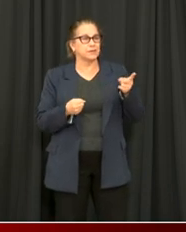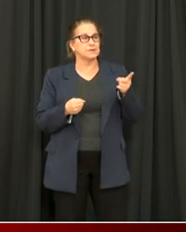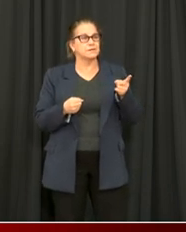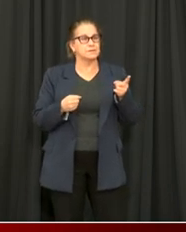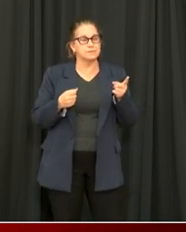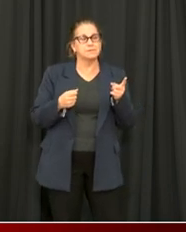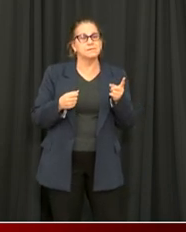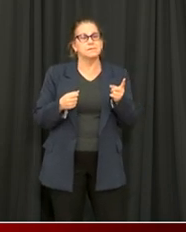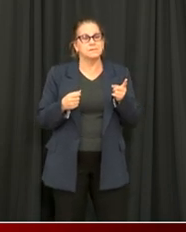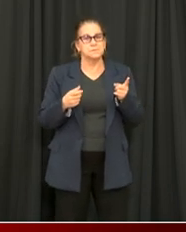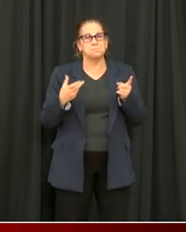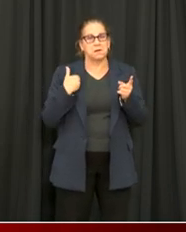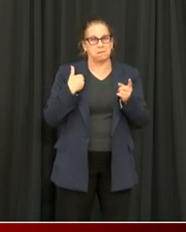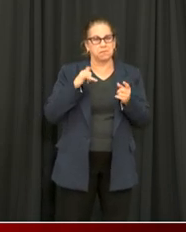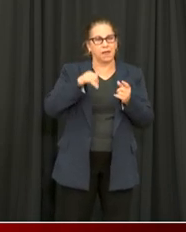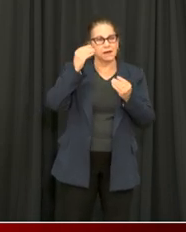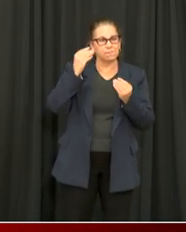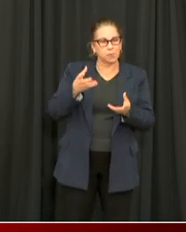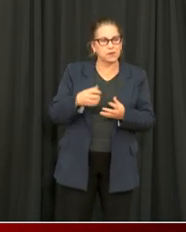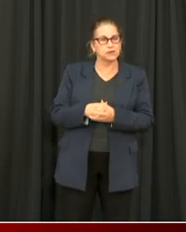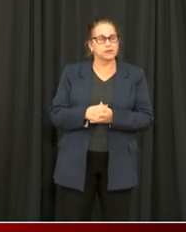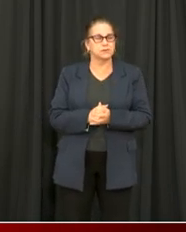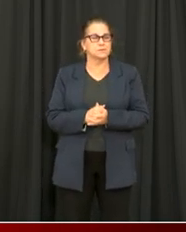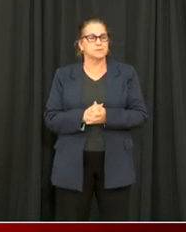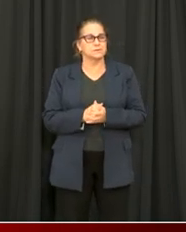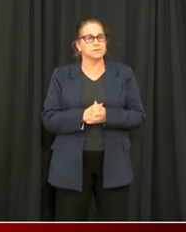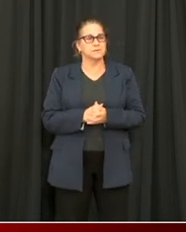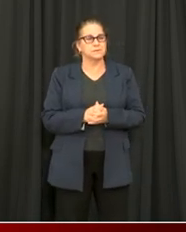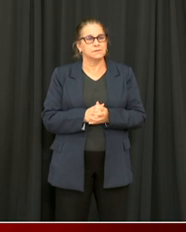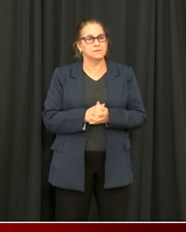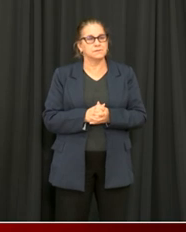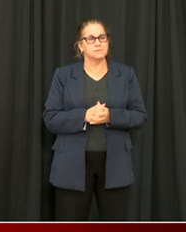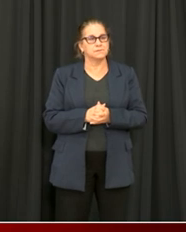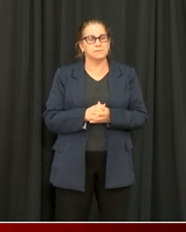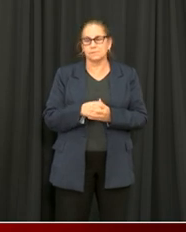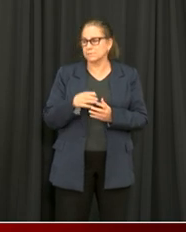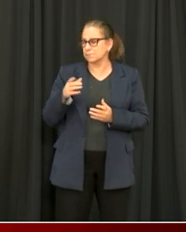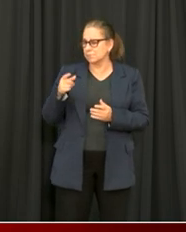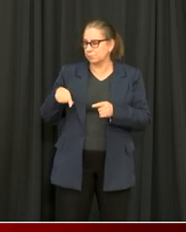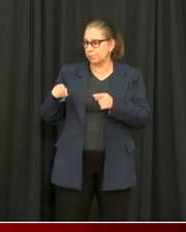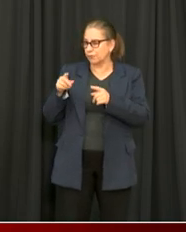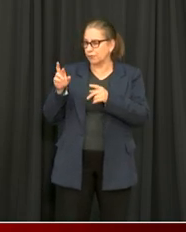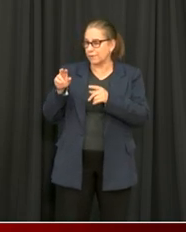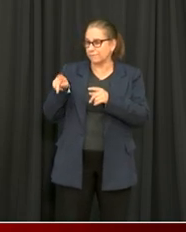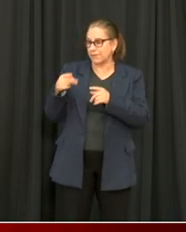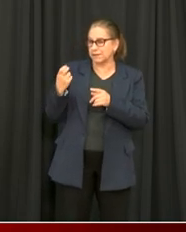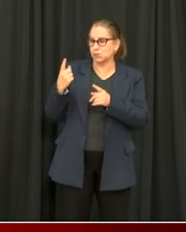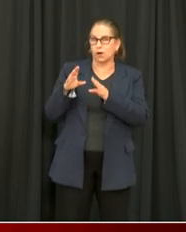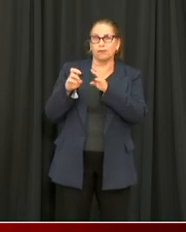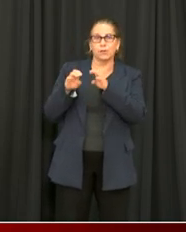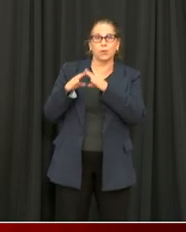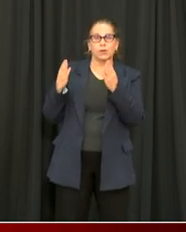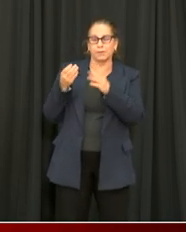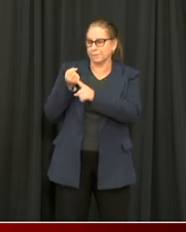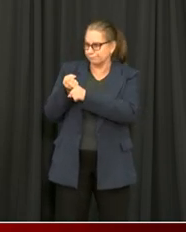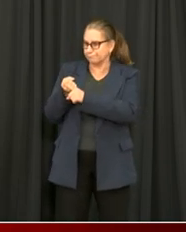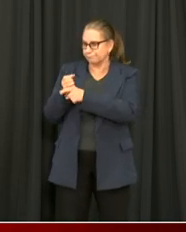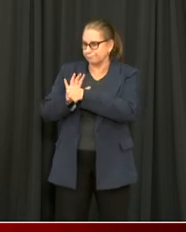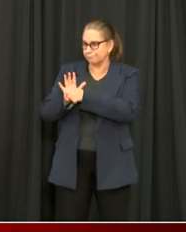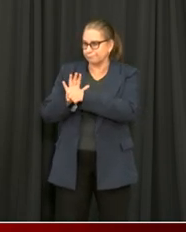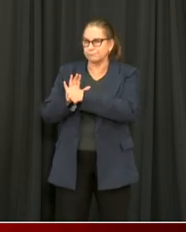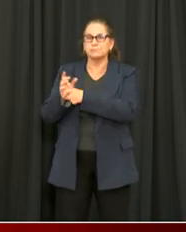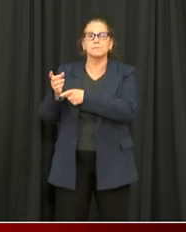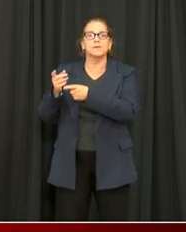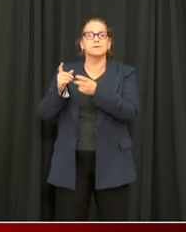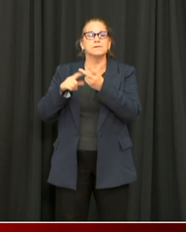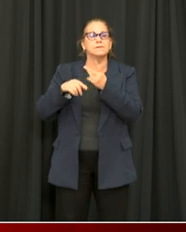their business contacts them and informs them that they have been diagnosed with COVID-19, how they communicate that information to DC